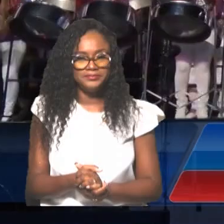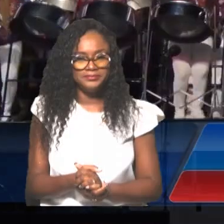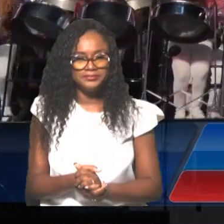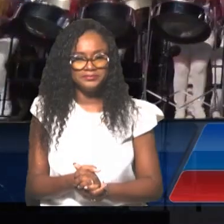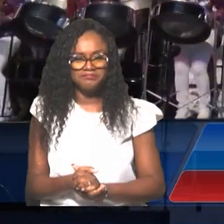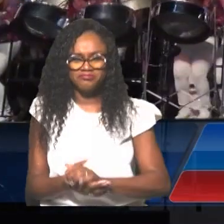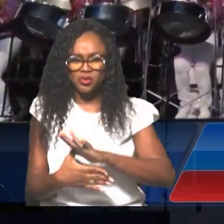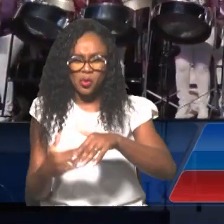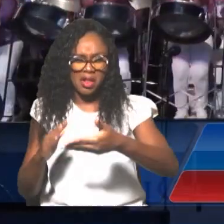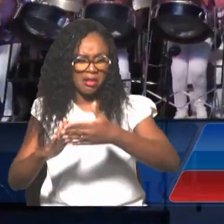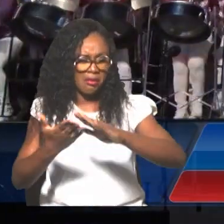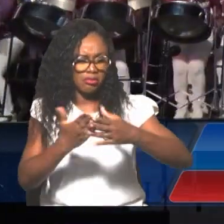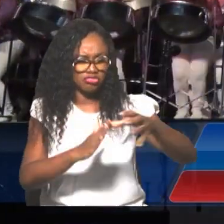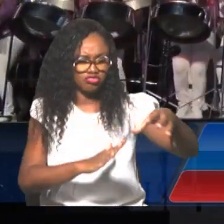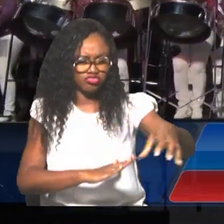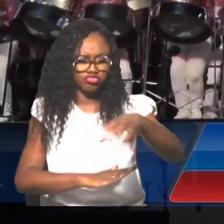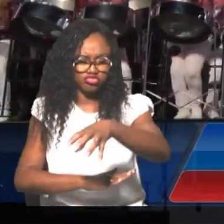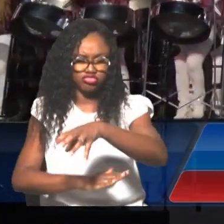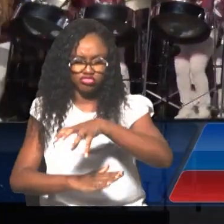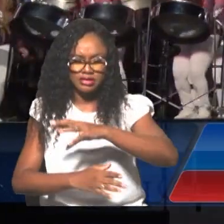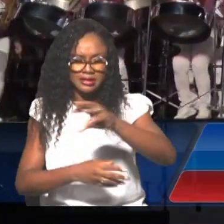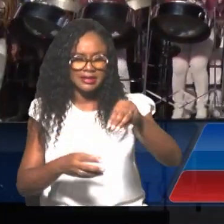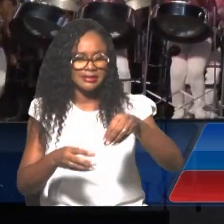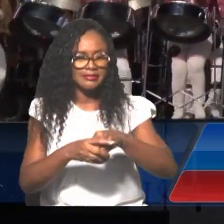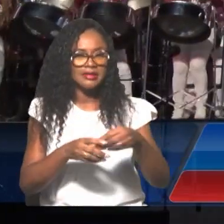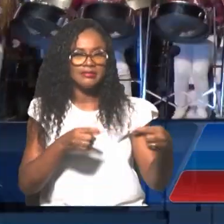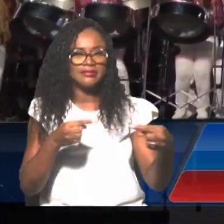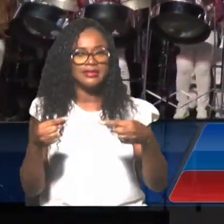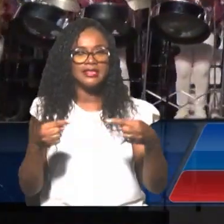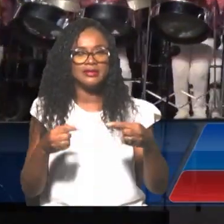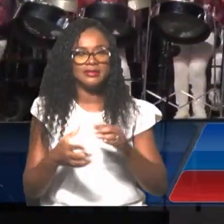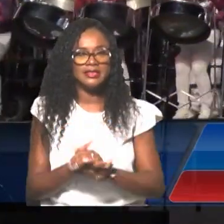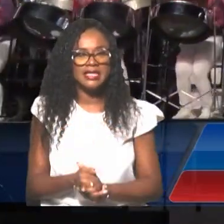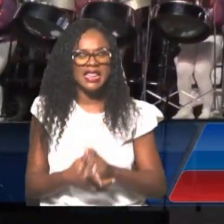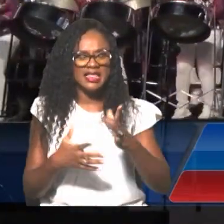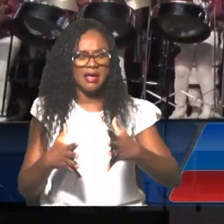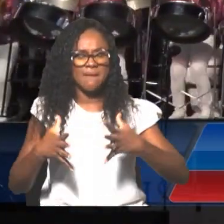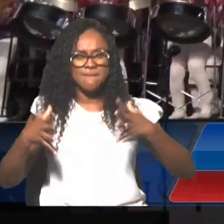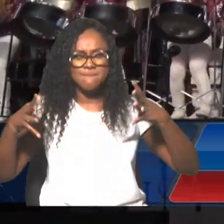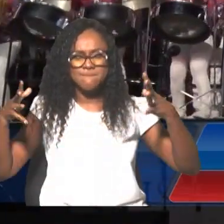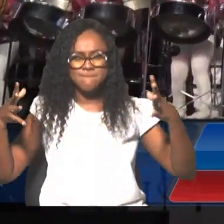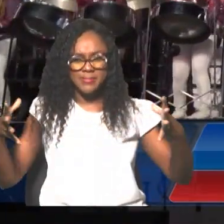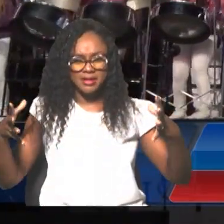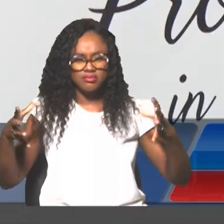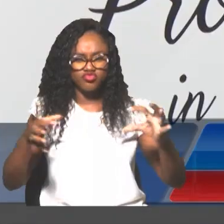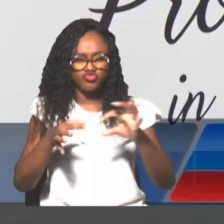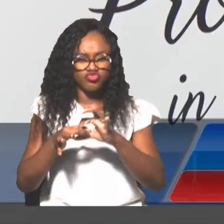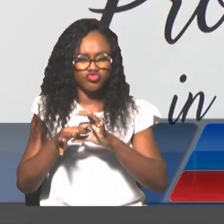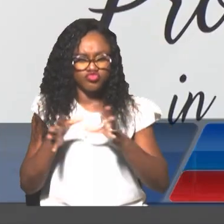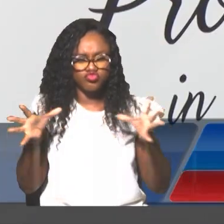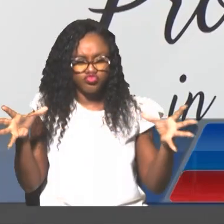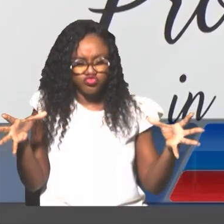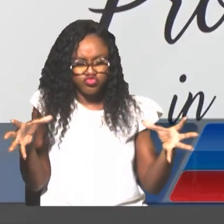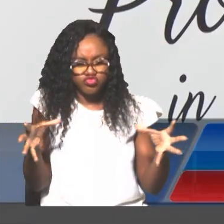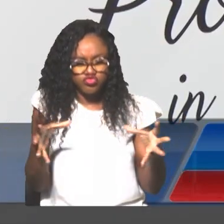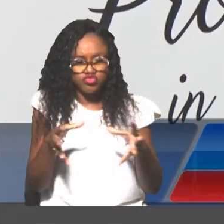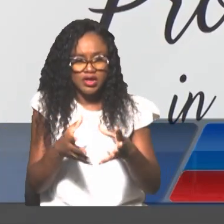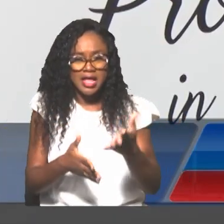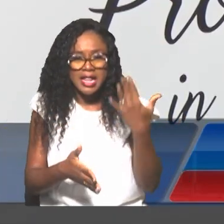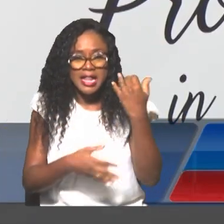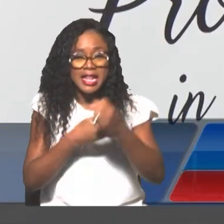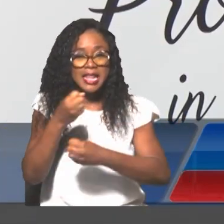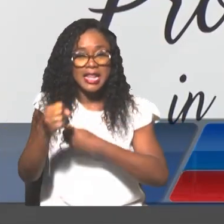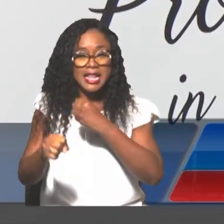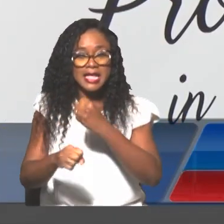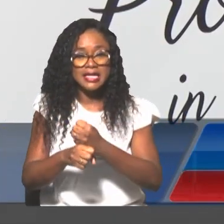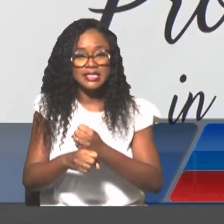across communities. It is a major unifying force for Trinidad and Tobago. I can even go to last year when Joshua